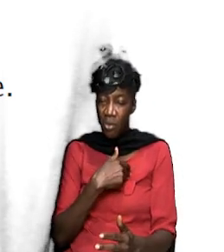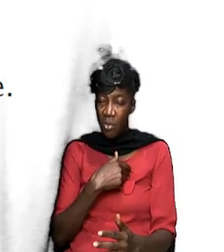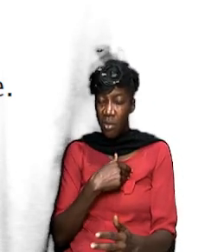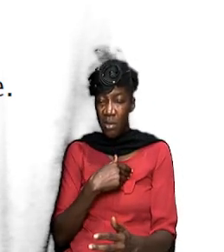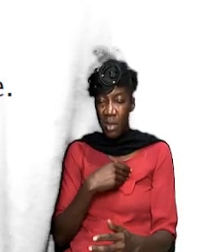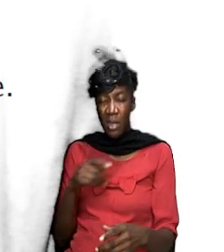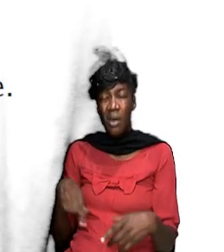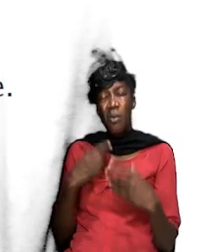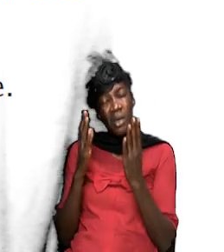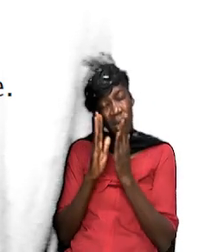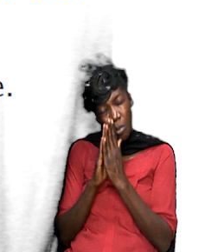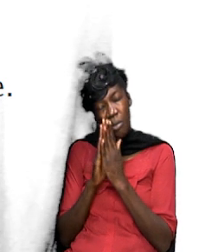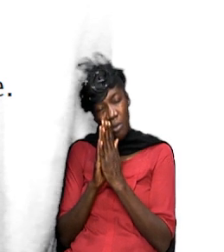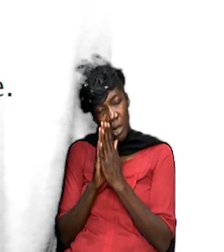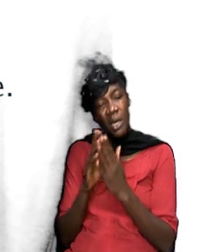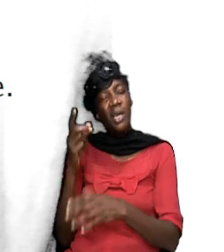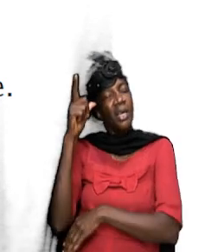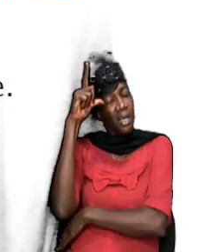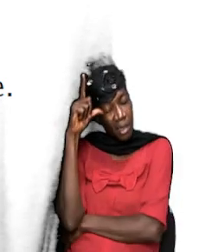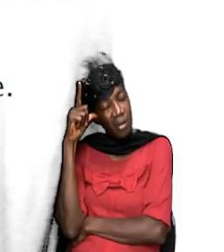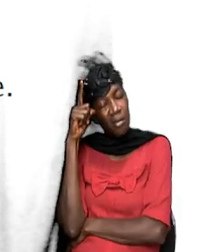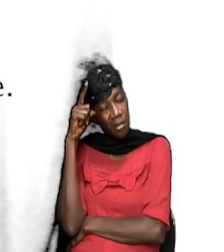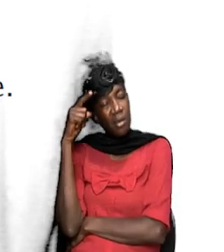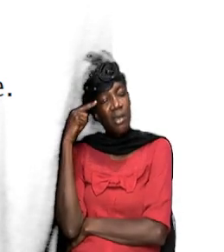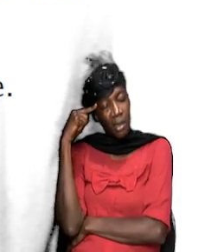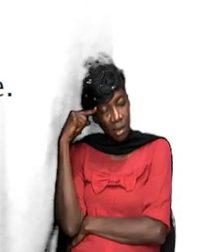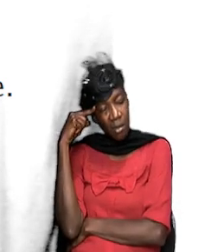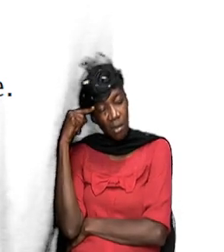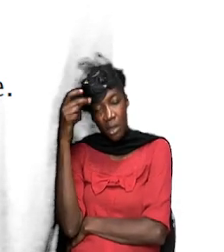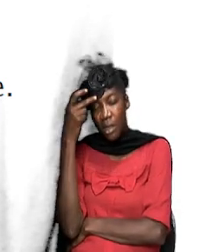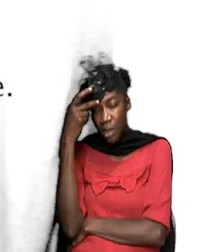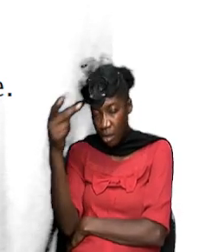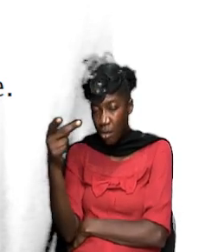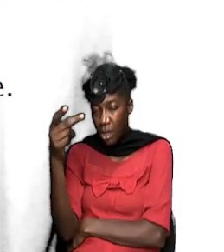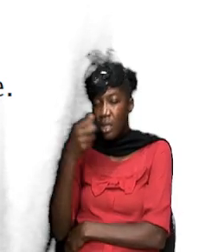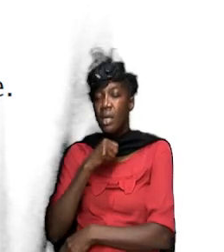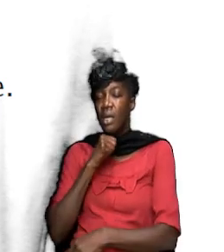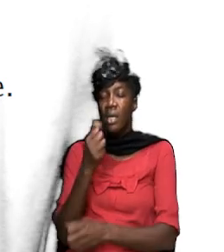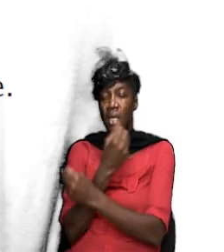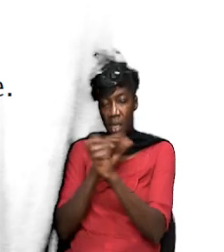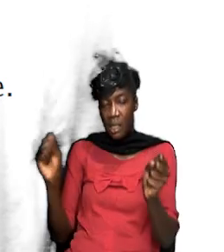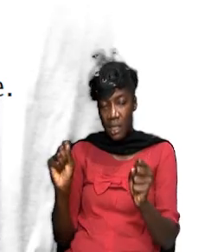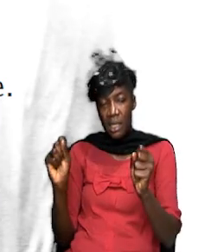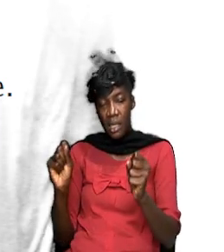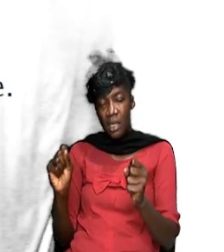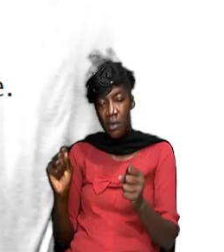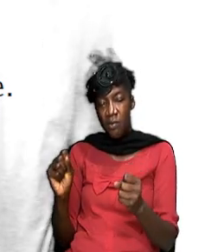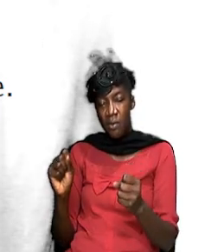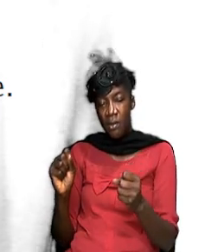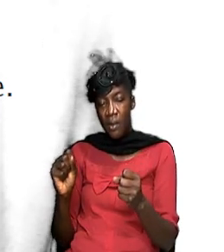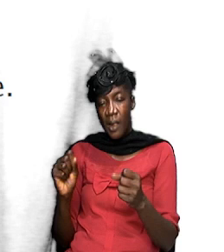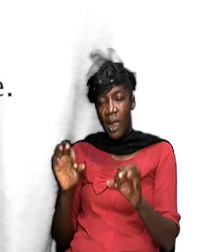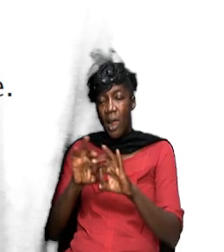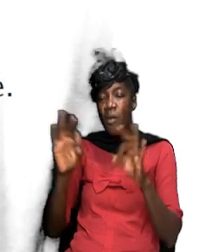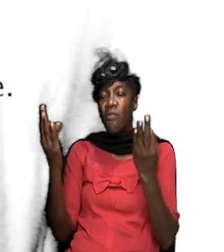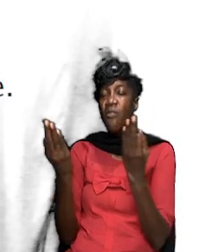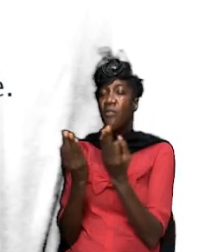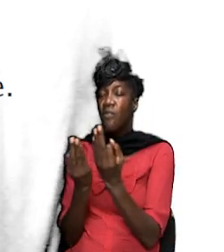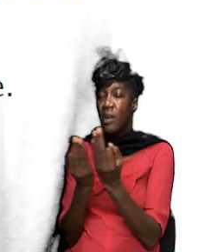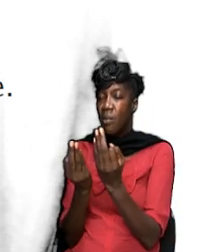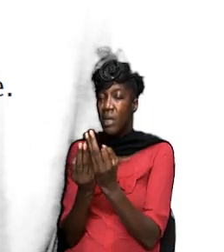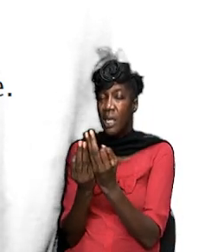look at, you know, our unsaved relatives? Do we look at our unsaved neighbors? Do we look at the souls